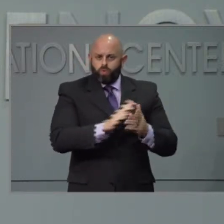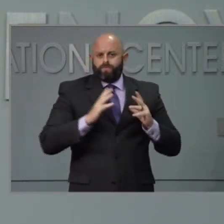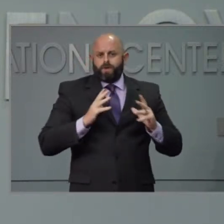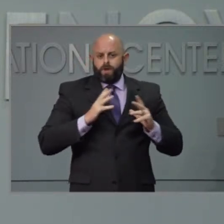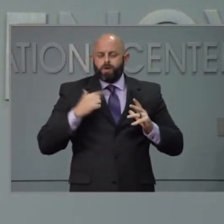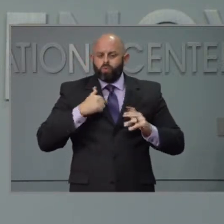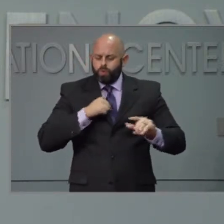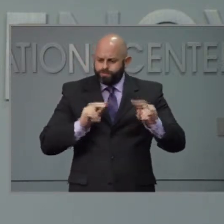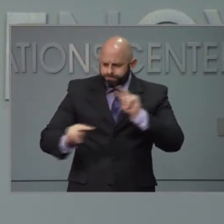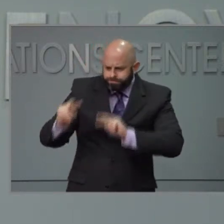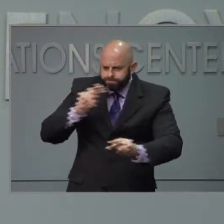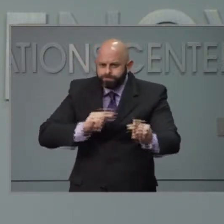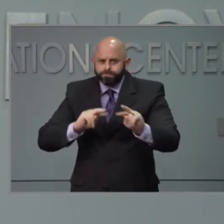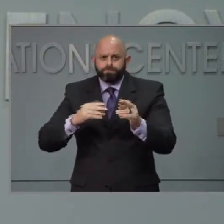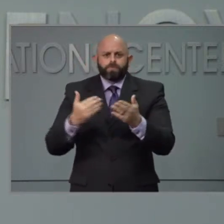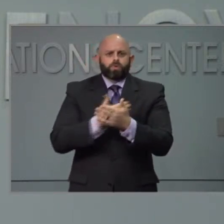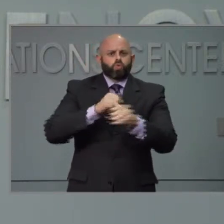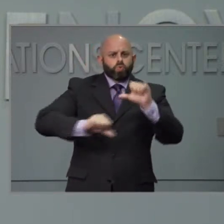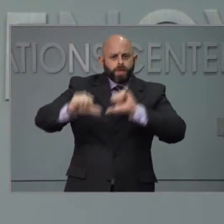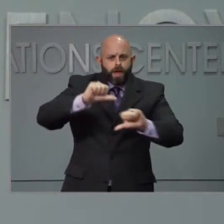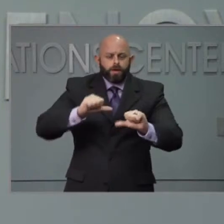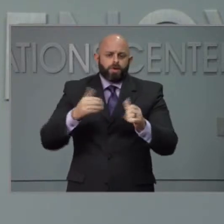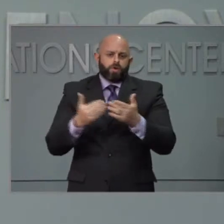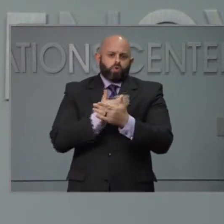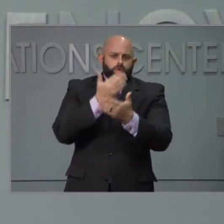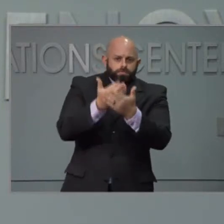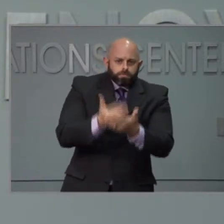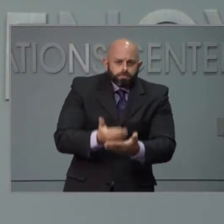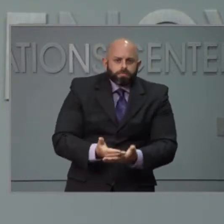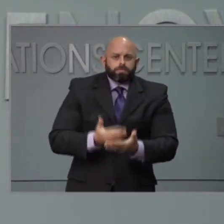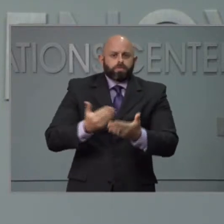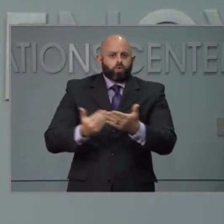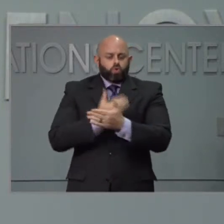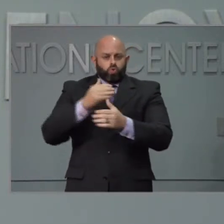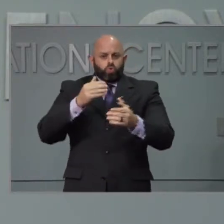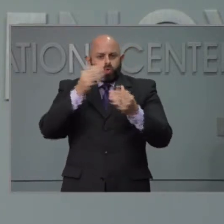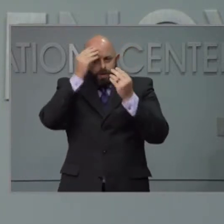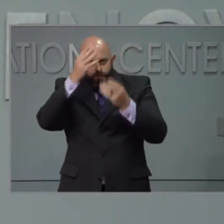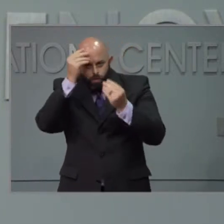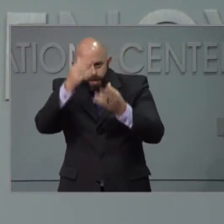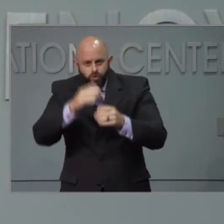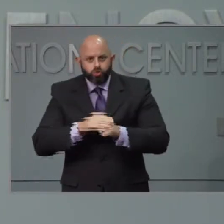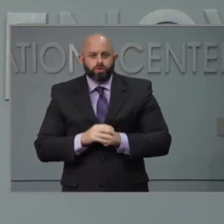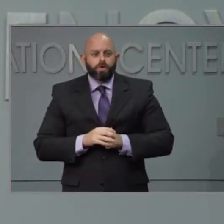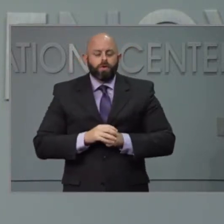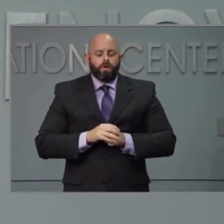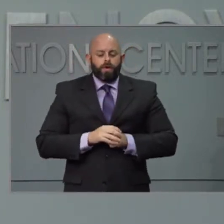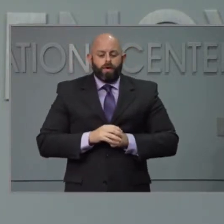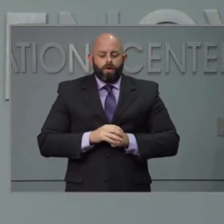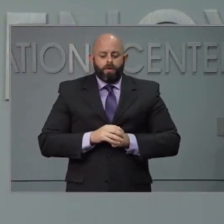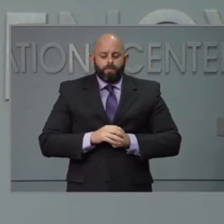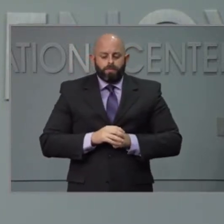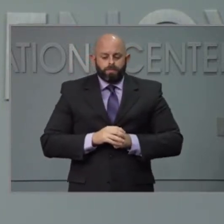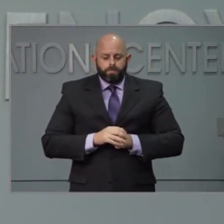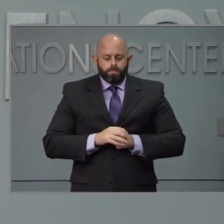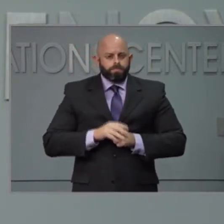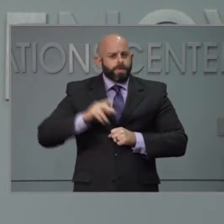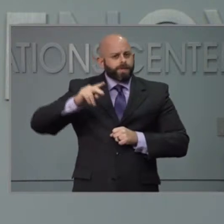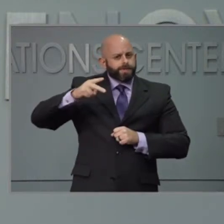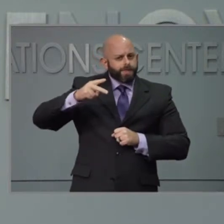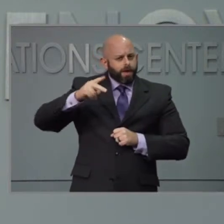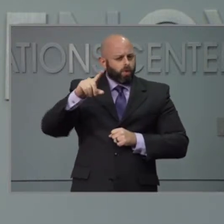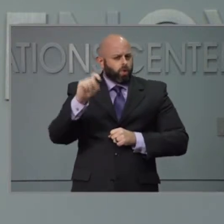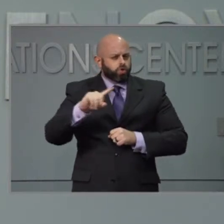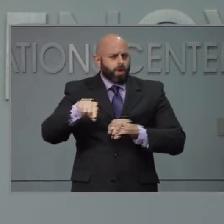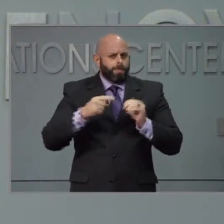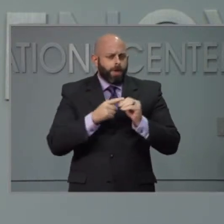science has learned about that. And as far as other data on our dashboard, I'm not sure I 100% understood the question, so I apologize, but